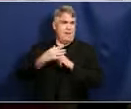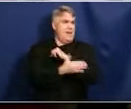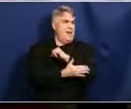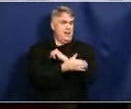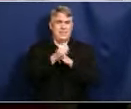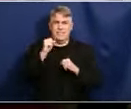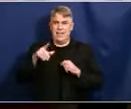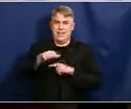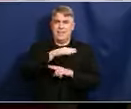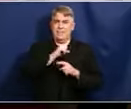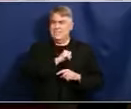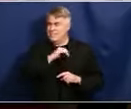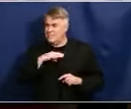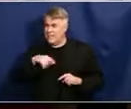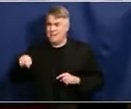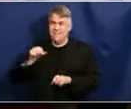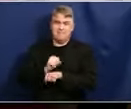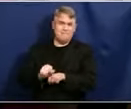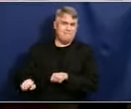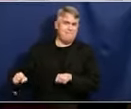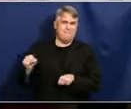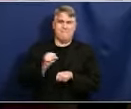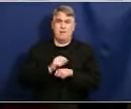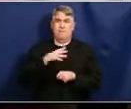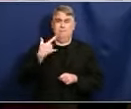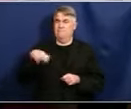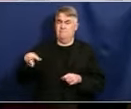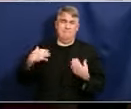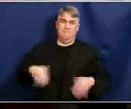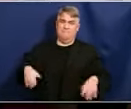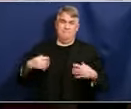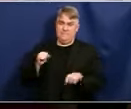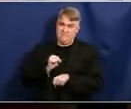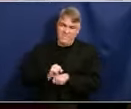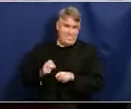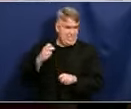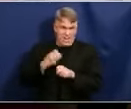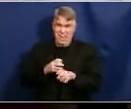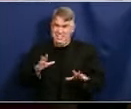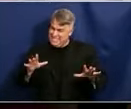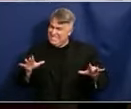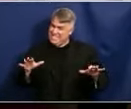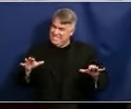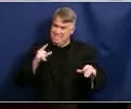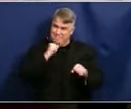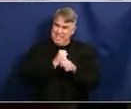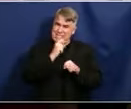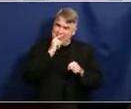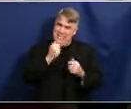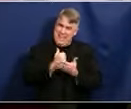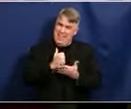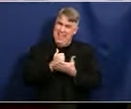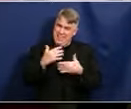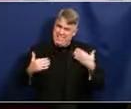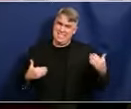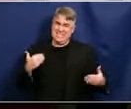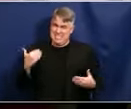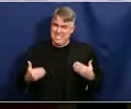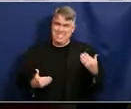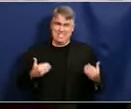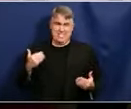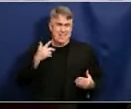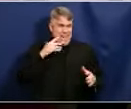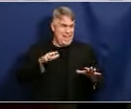up and really transitioning as we're trying to address some of the biggest issues in our communities,